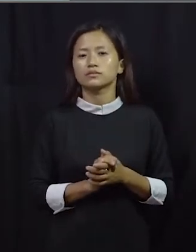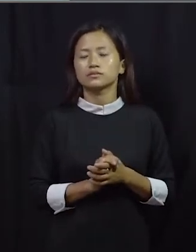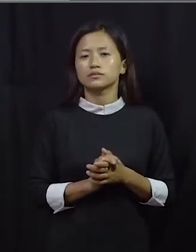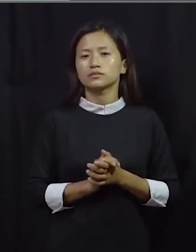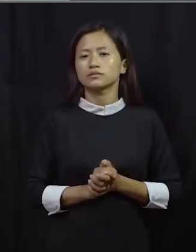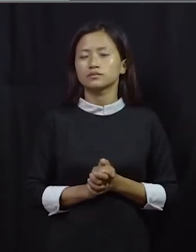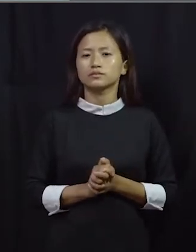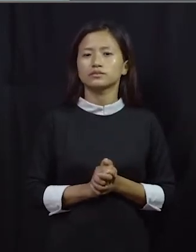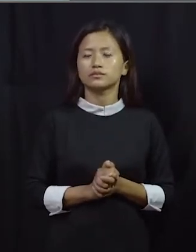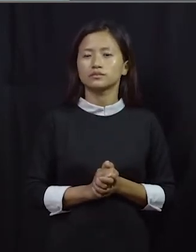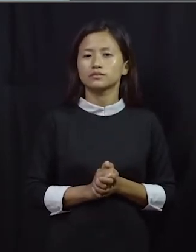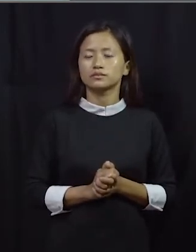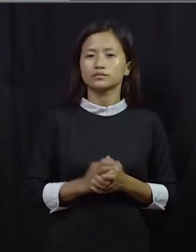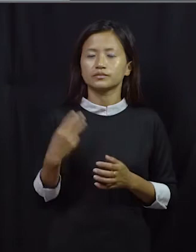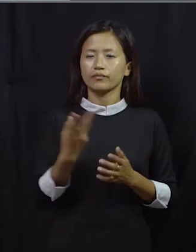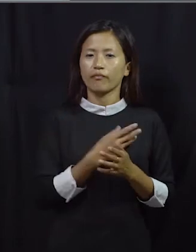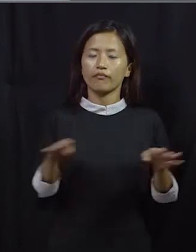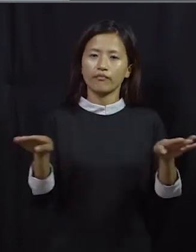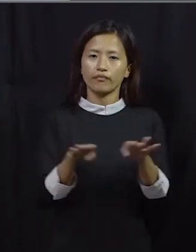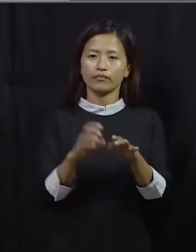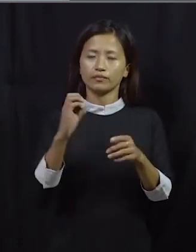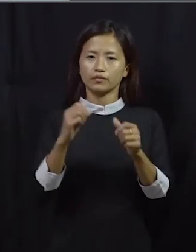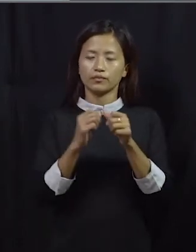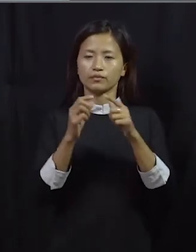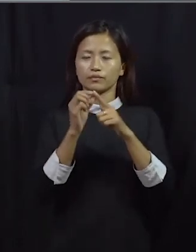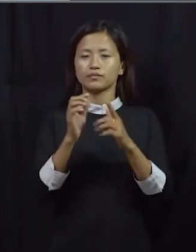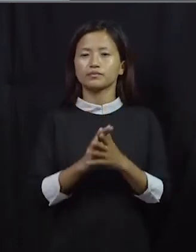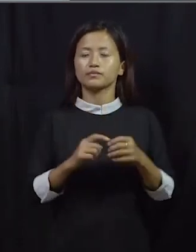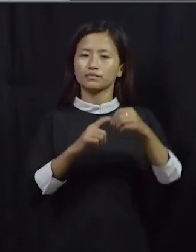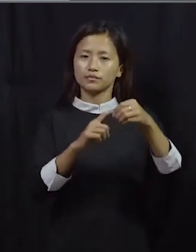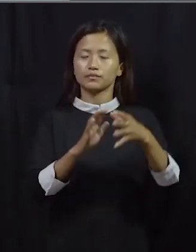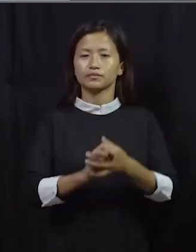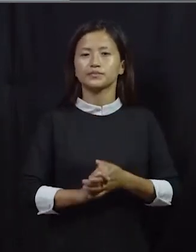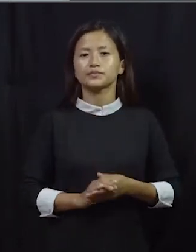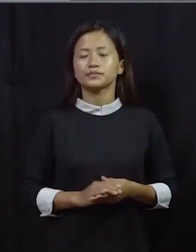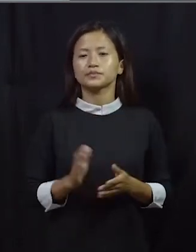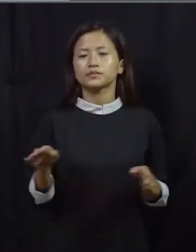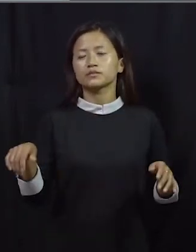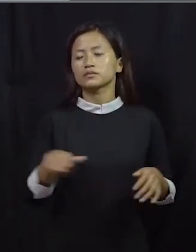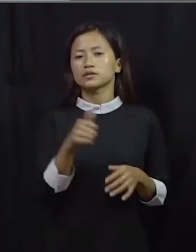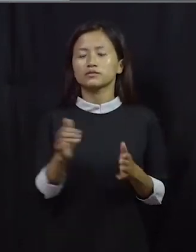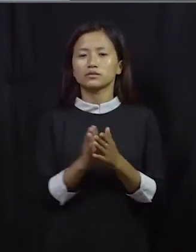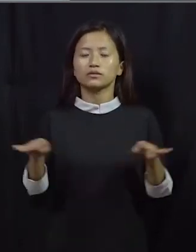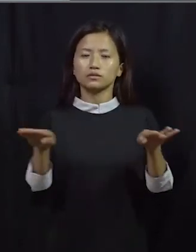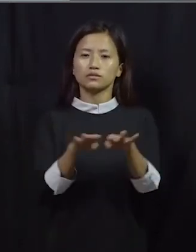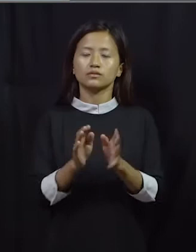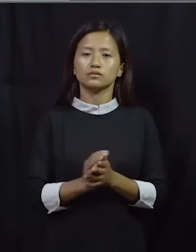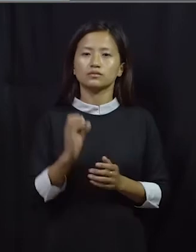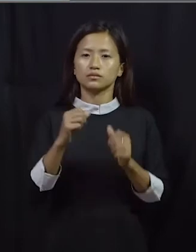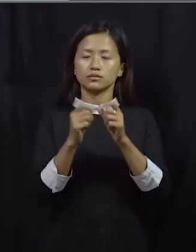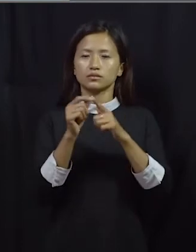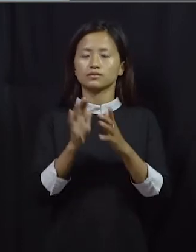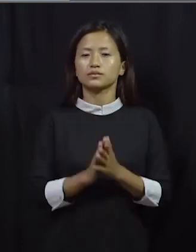are fixed, we have closing capital. That is given in a question that after the closing of their capitals,